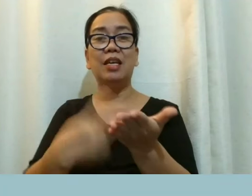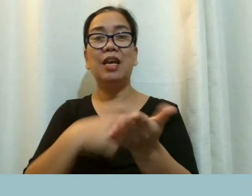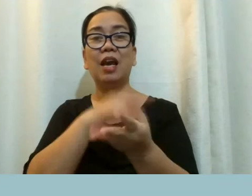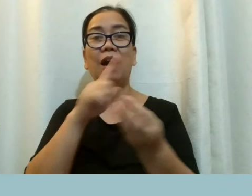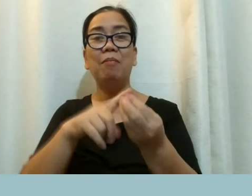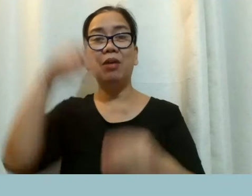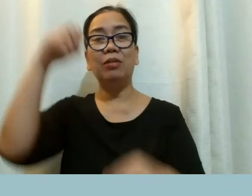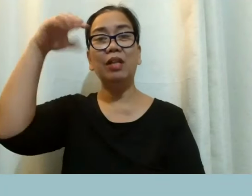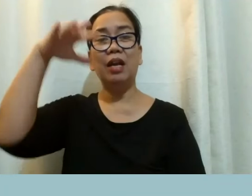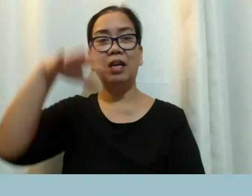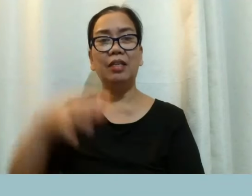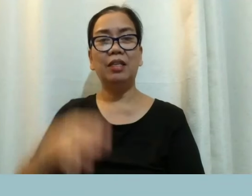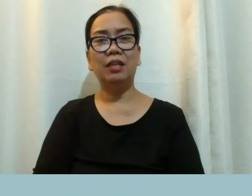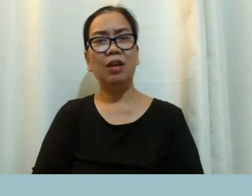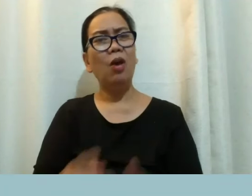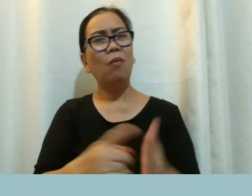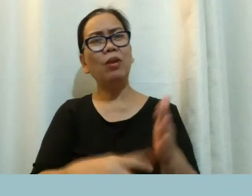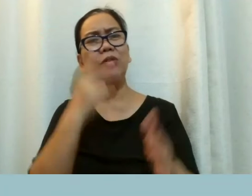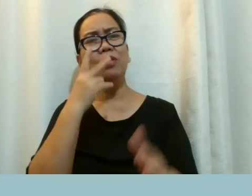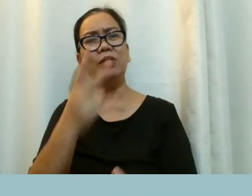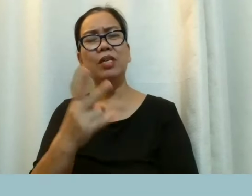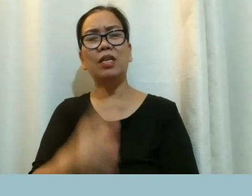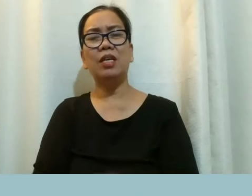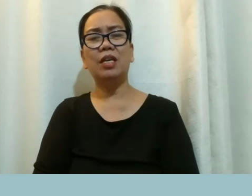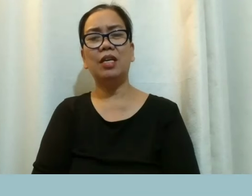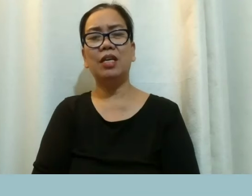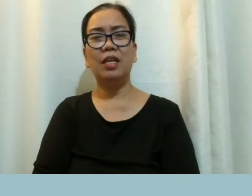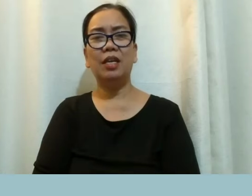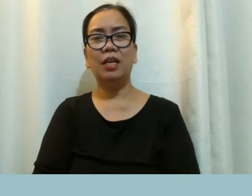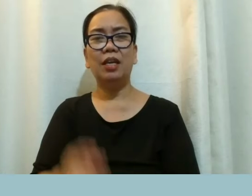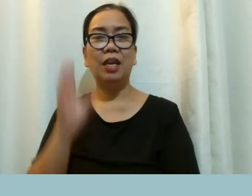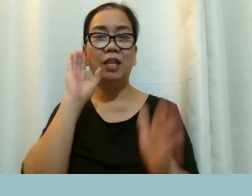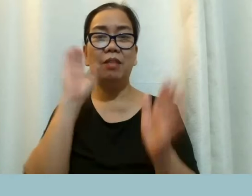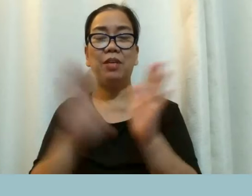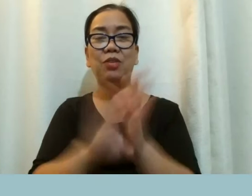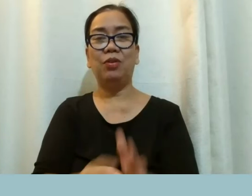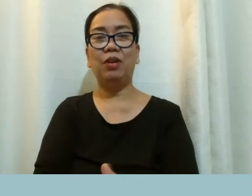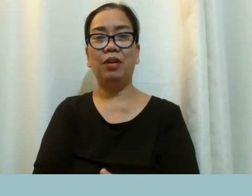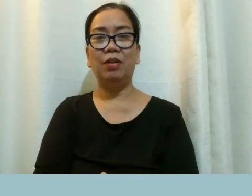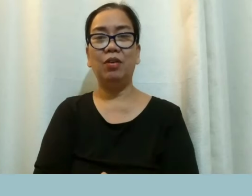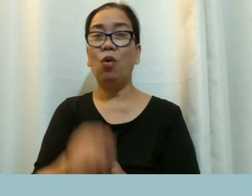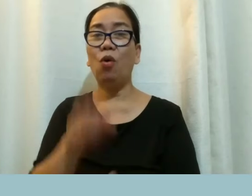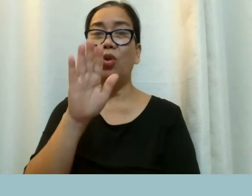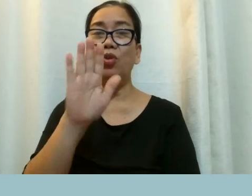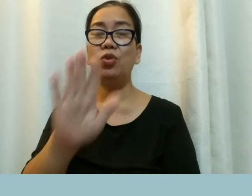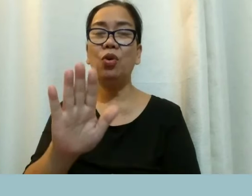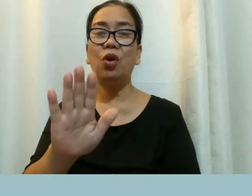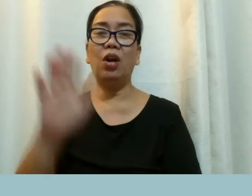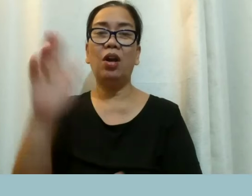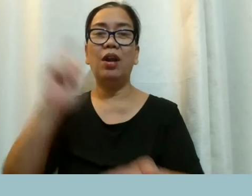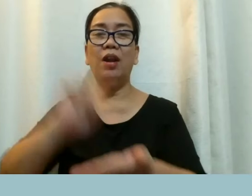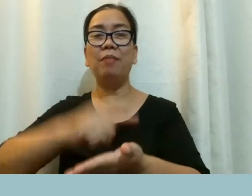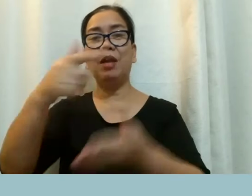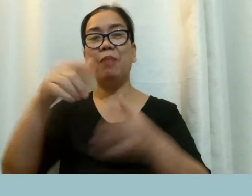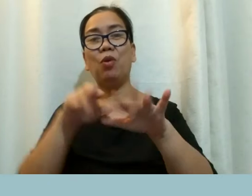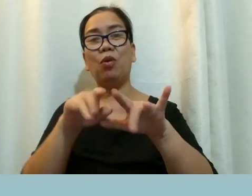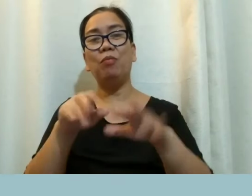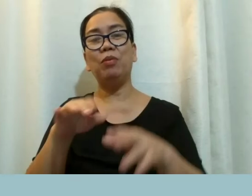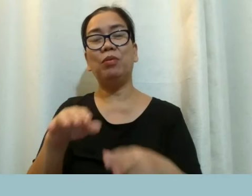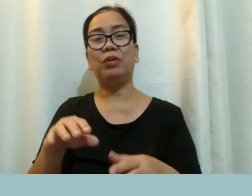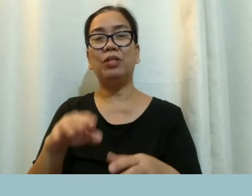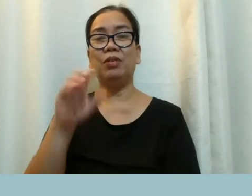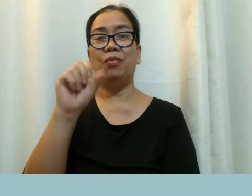discussing about the light, what do you see in the picture? On your laptop